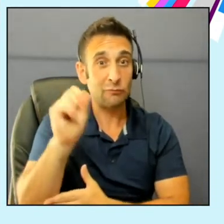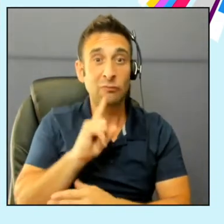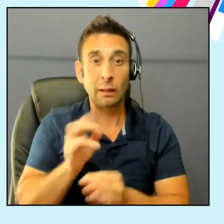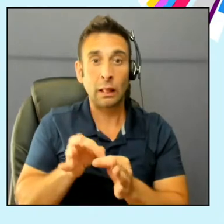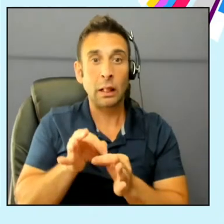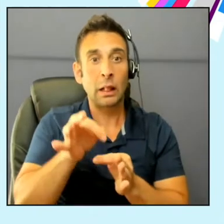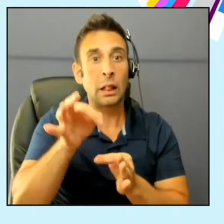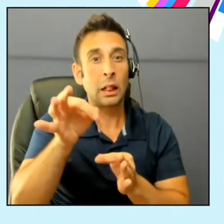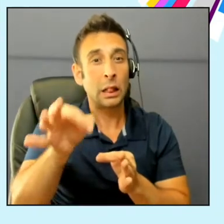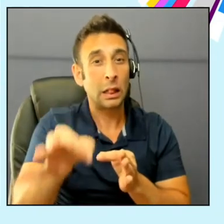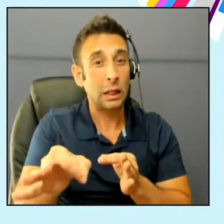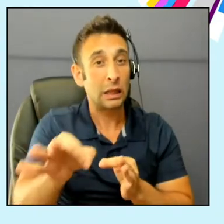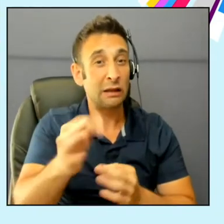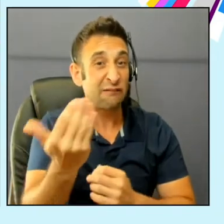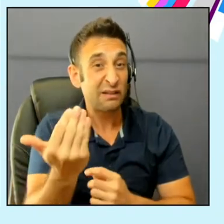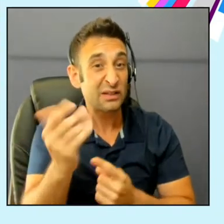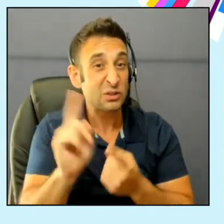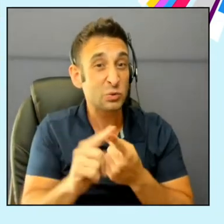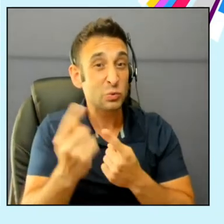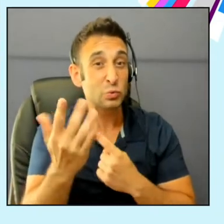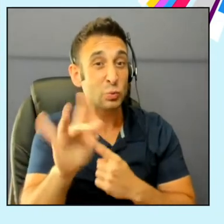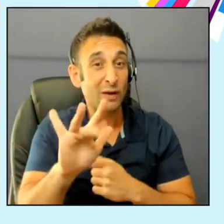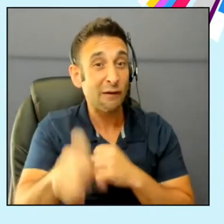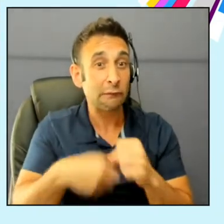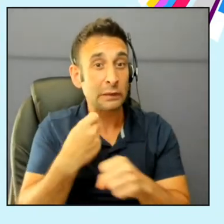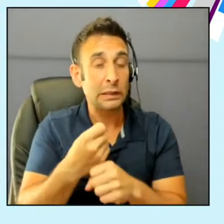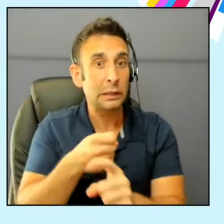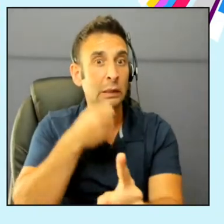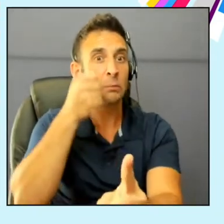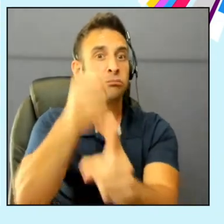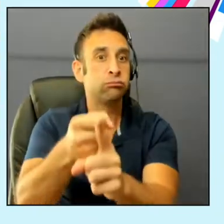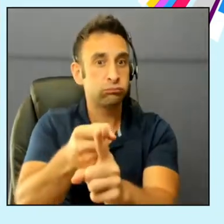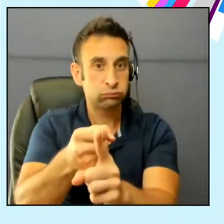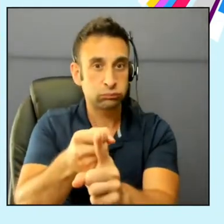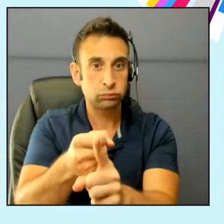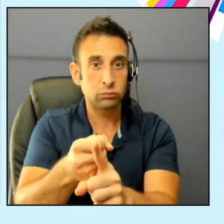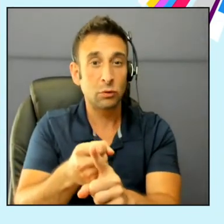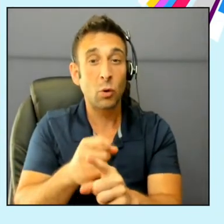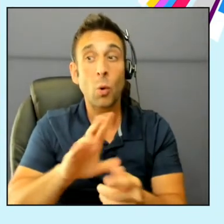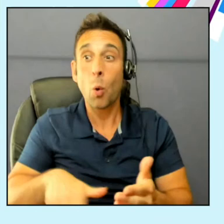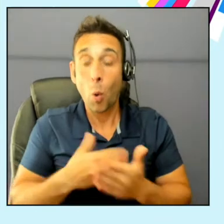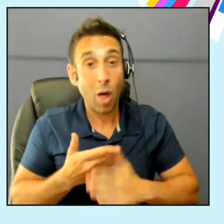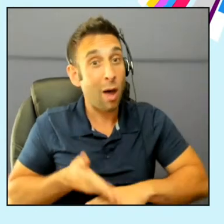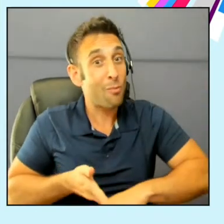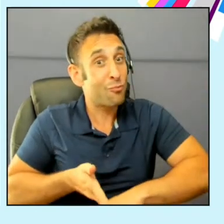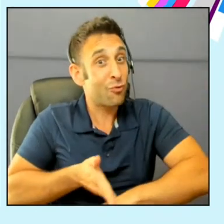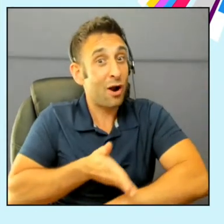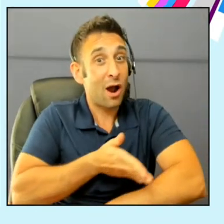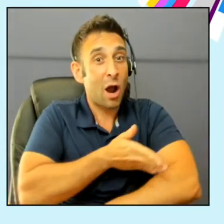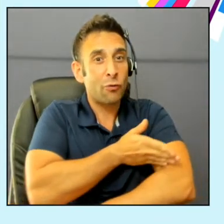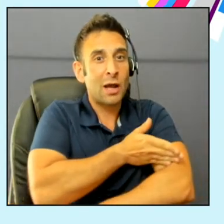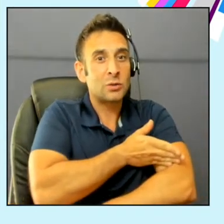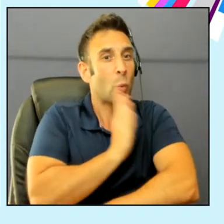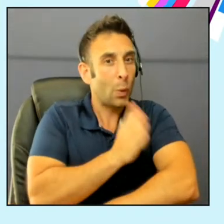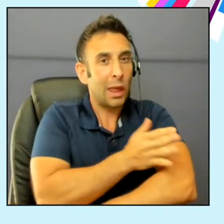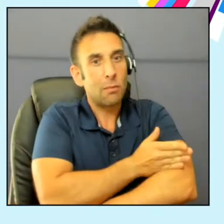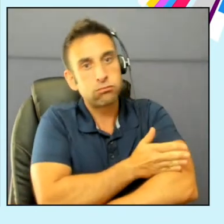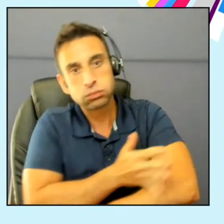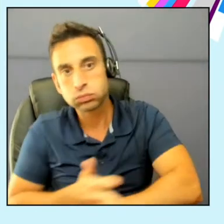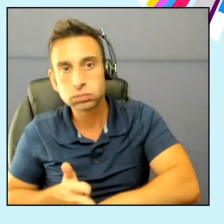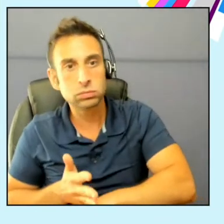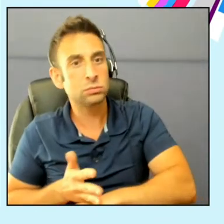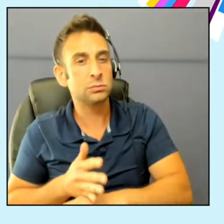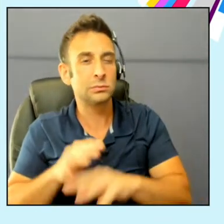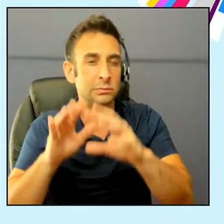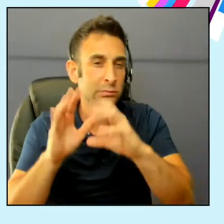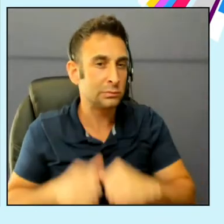not 20 to 25 years. It will undo a lot of the progress that we have made, because what we have effectively been able to